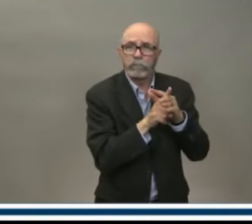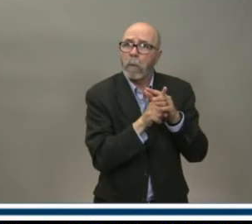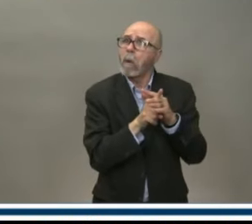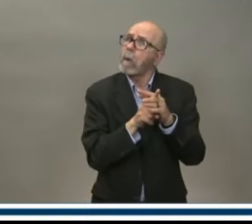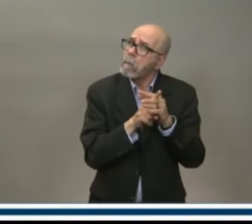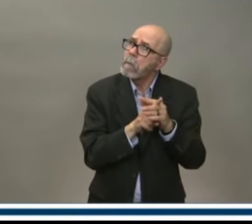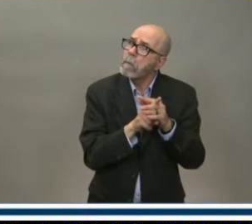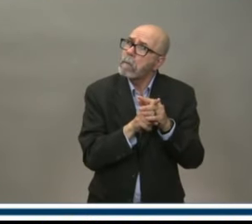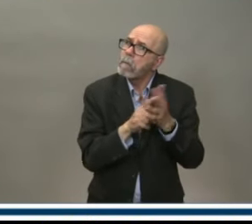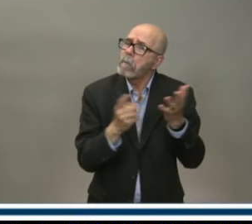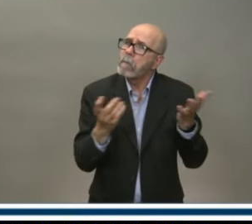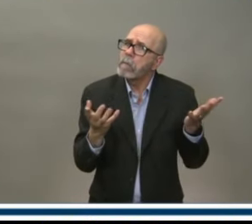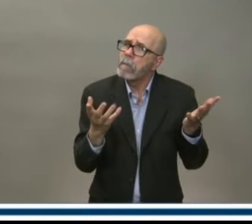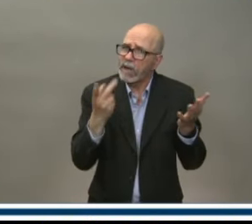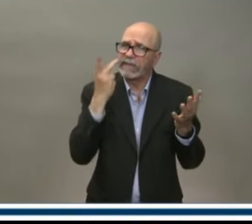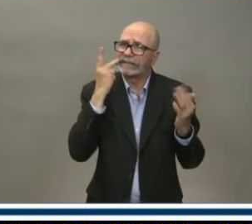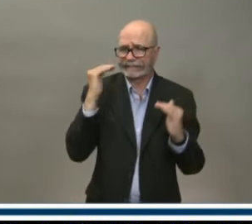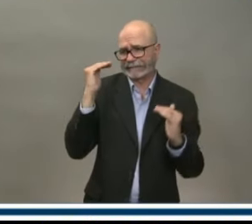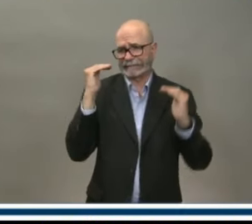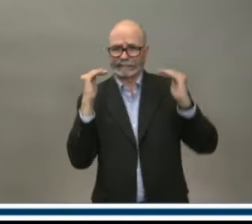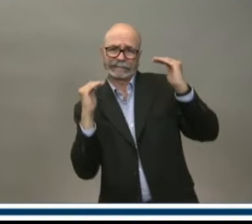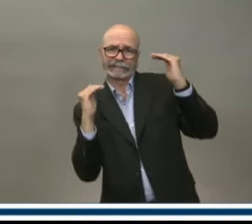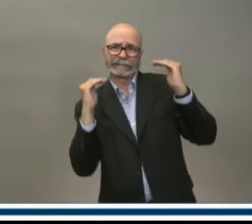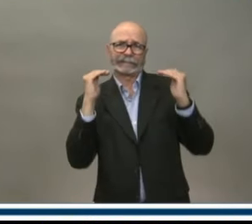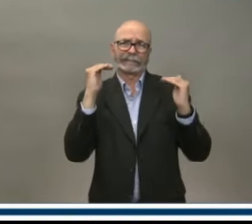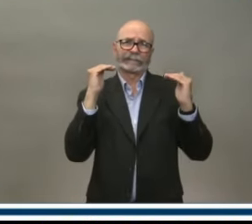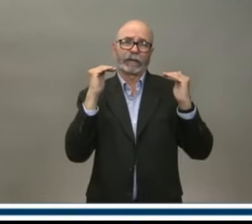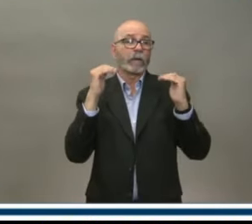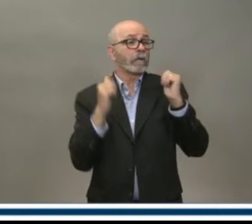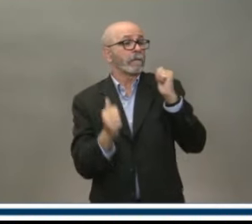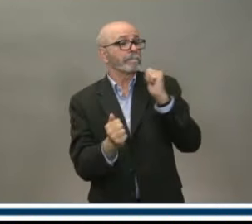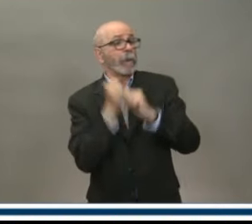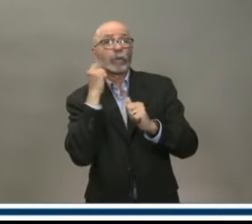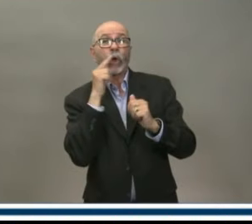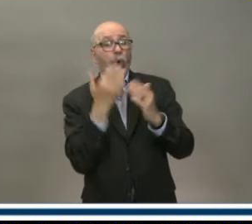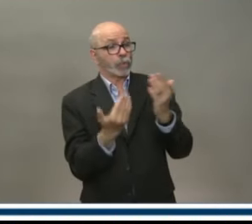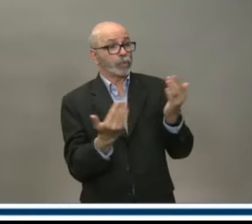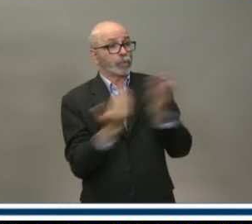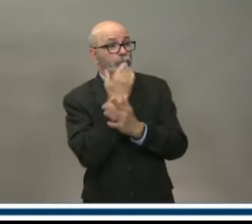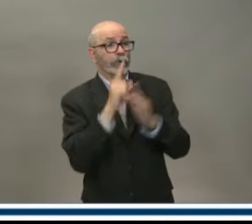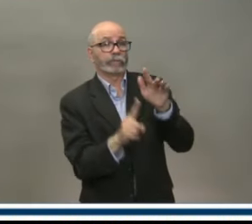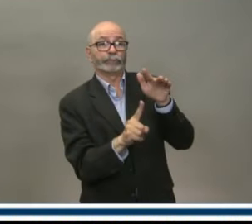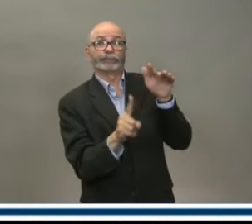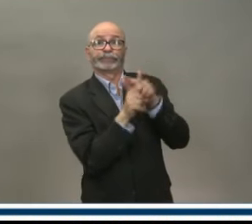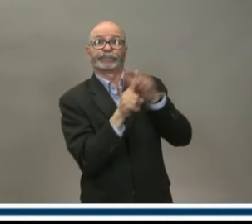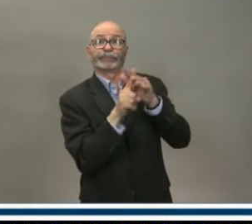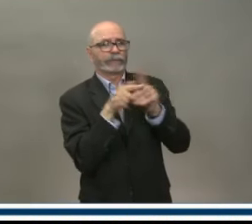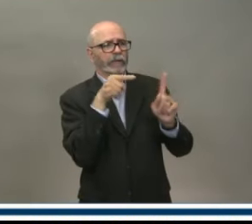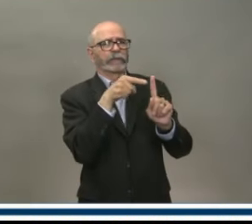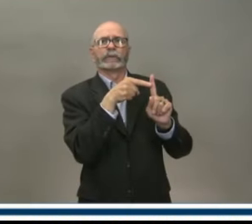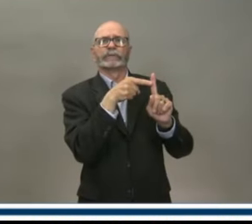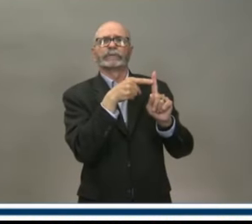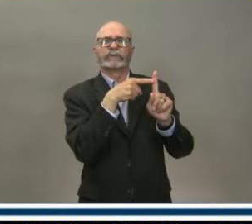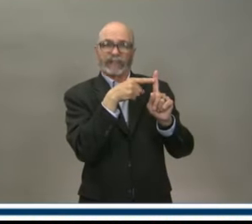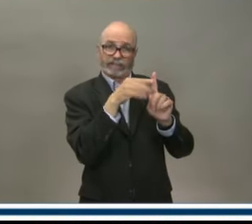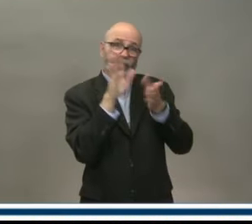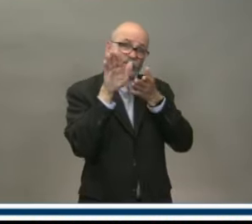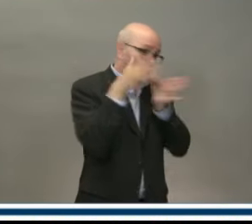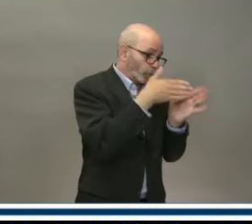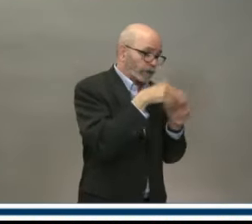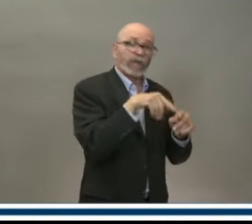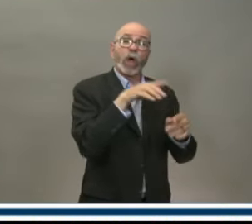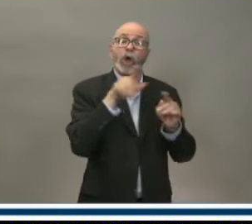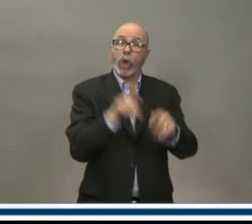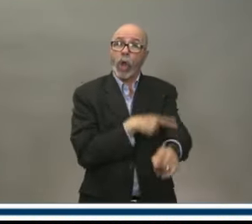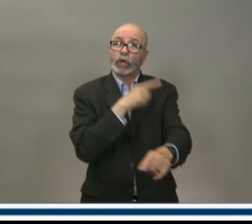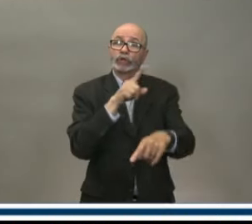the majority of the new cases in the last few days have all been related to long-term care homes. And I'm not trying to diminish the effect of what's happening